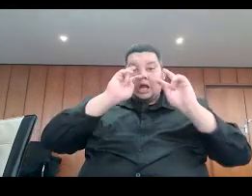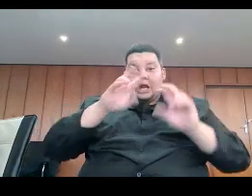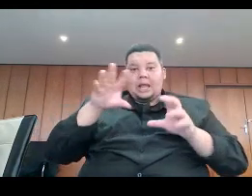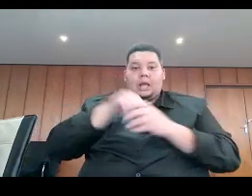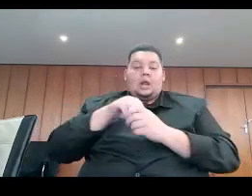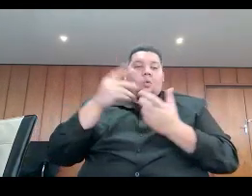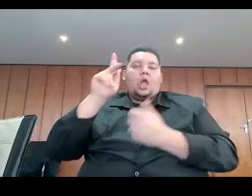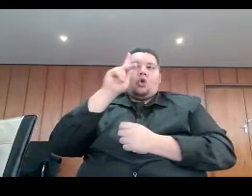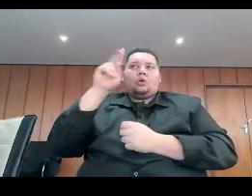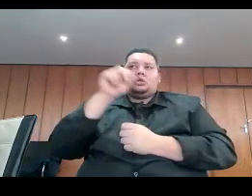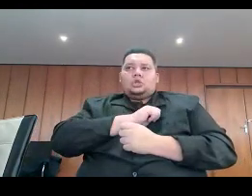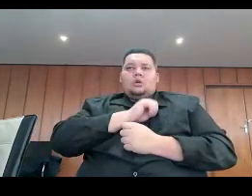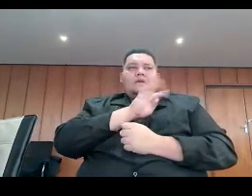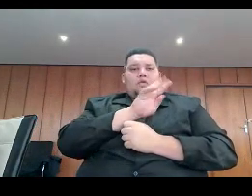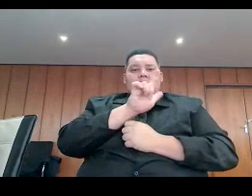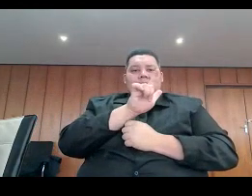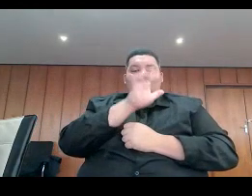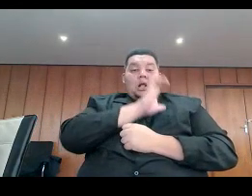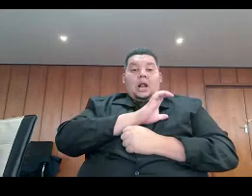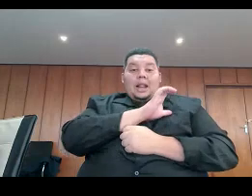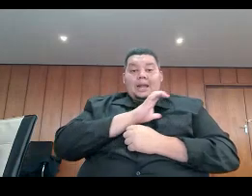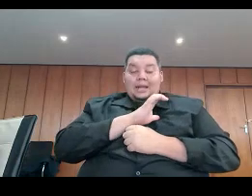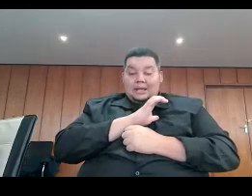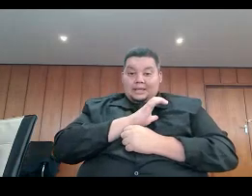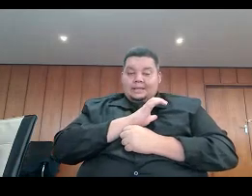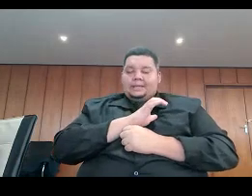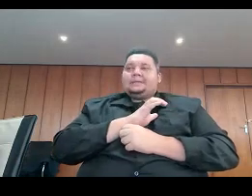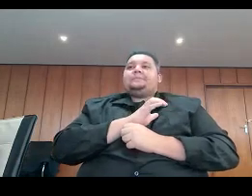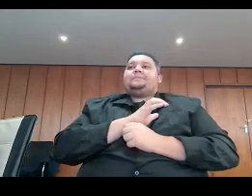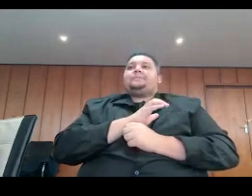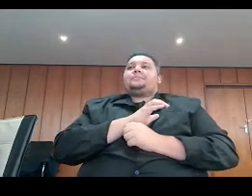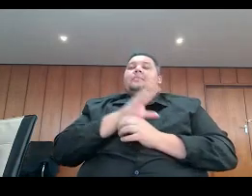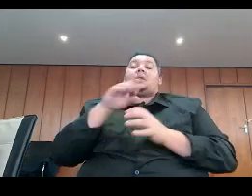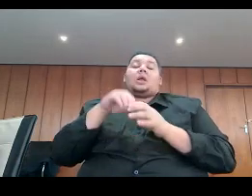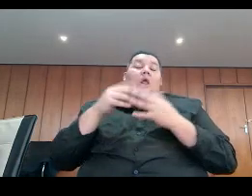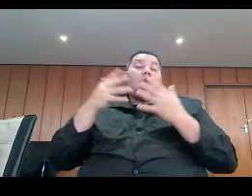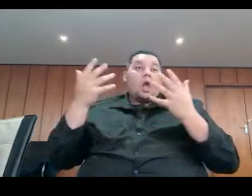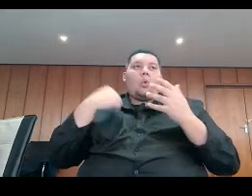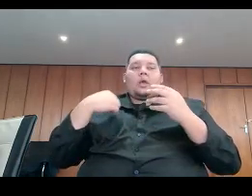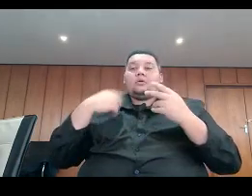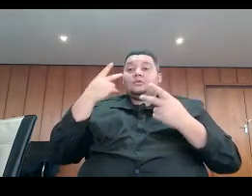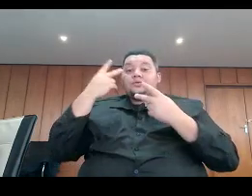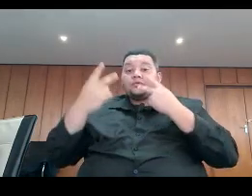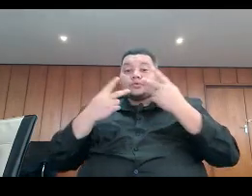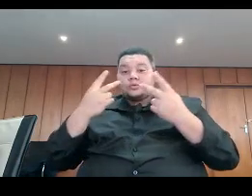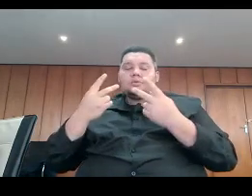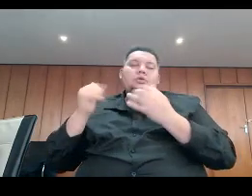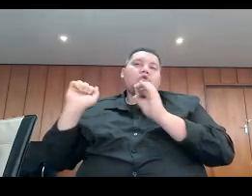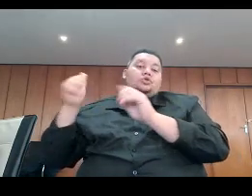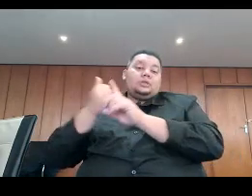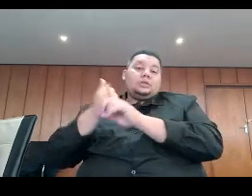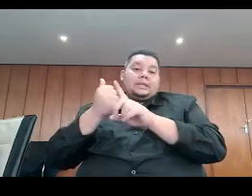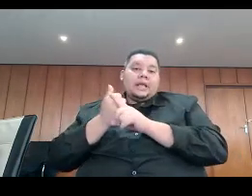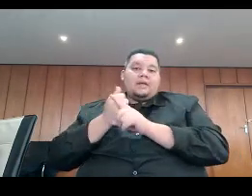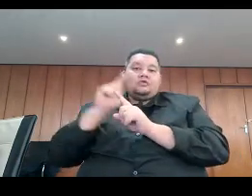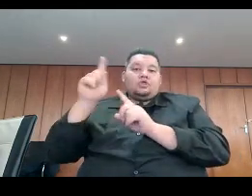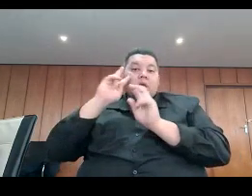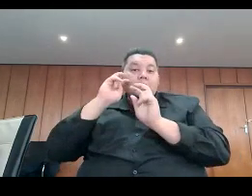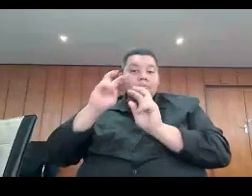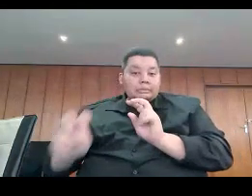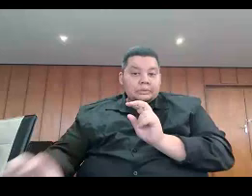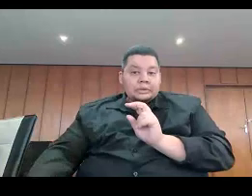KZN of 47 clinics, in which we look at, she is